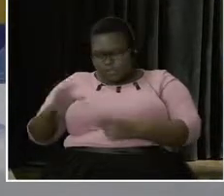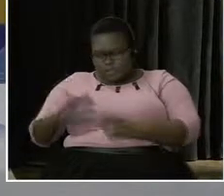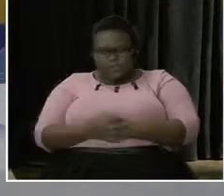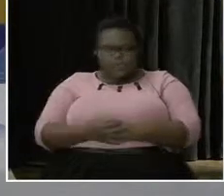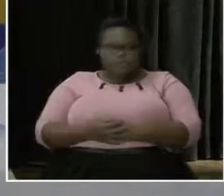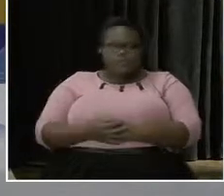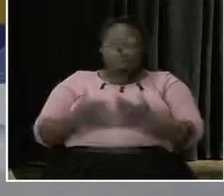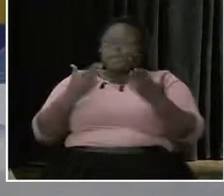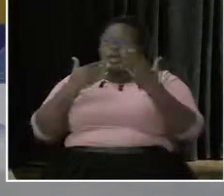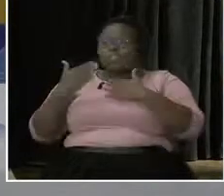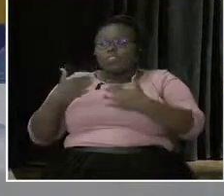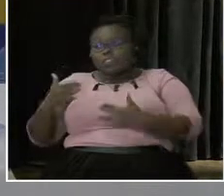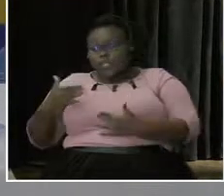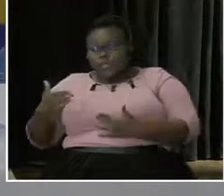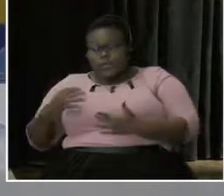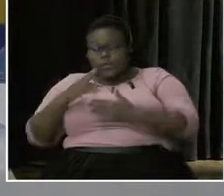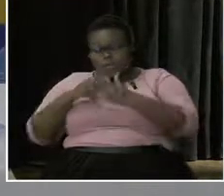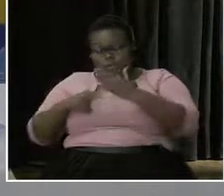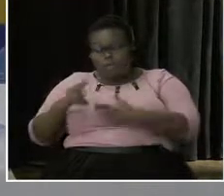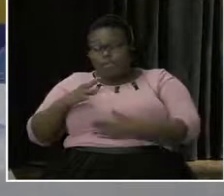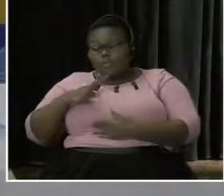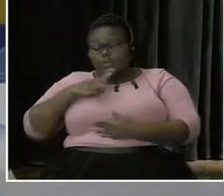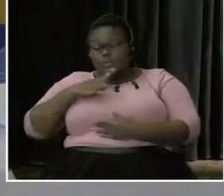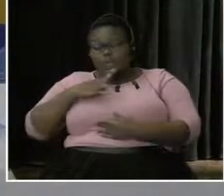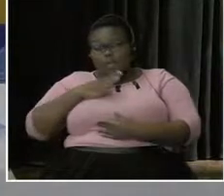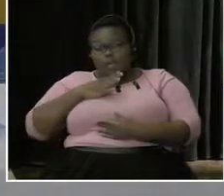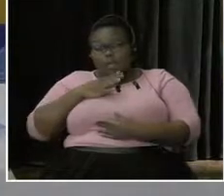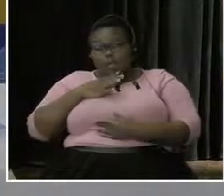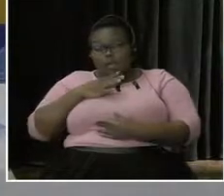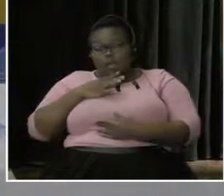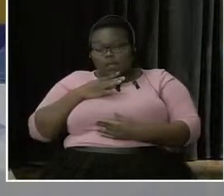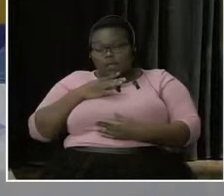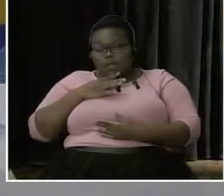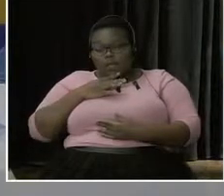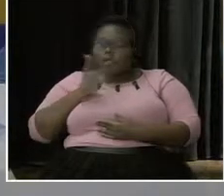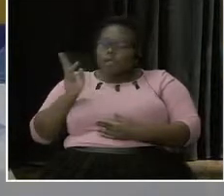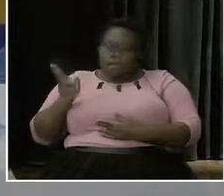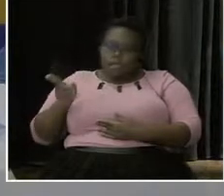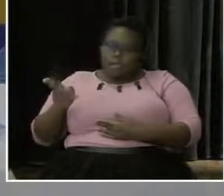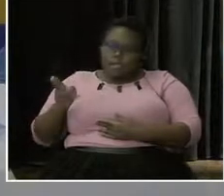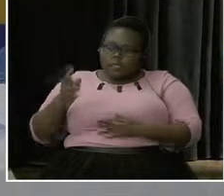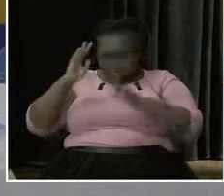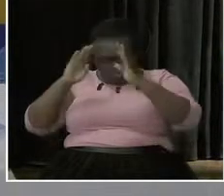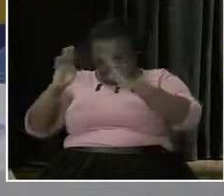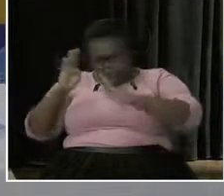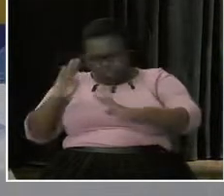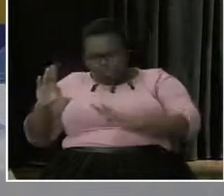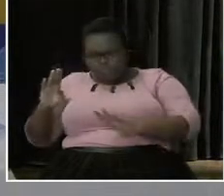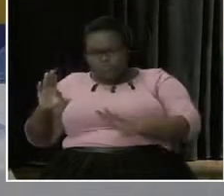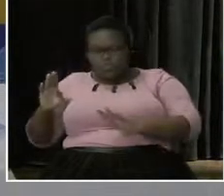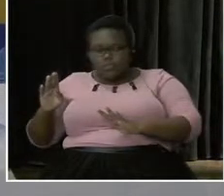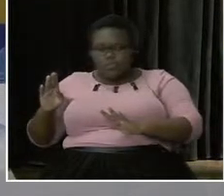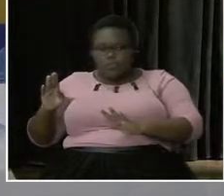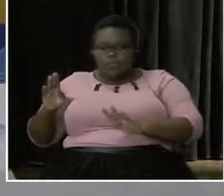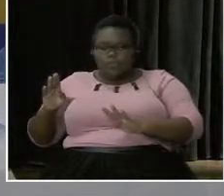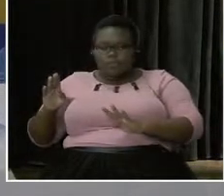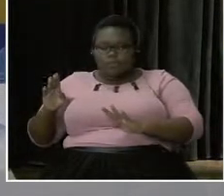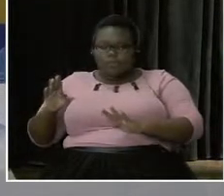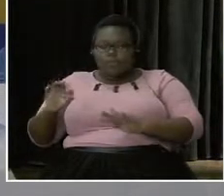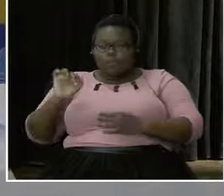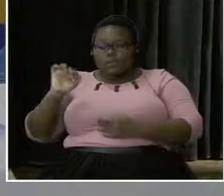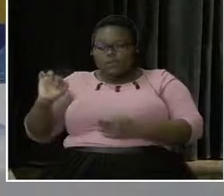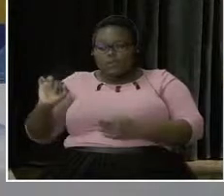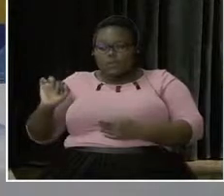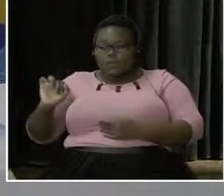Thank you very much, Honorable Speaker. Once again, greetings to you,